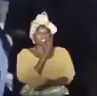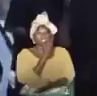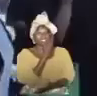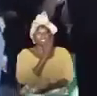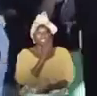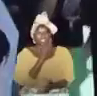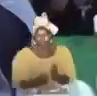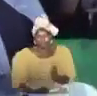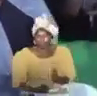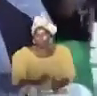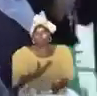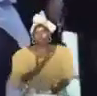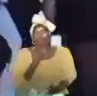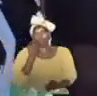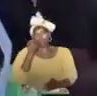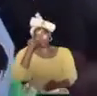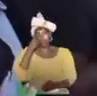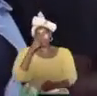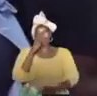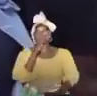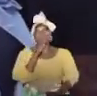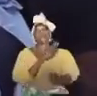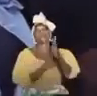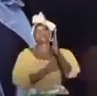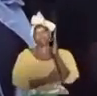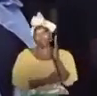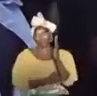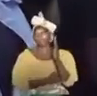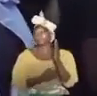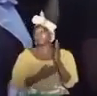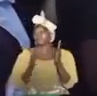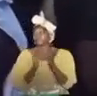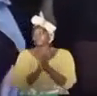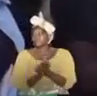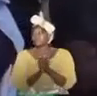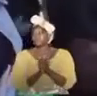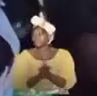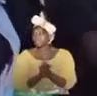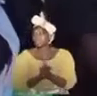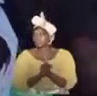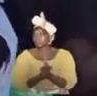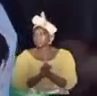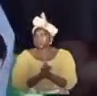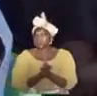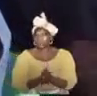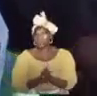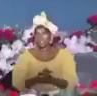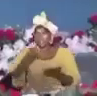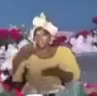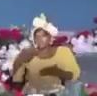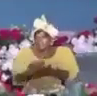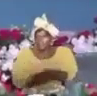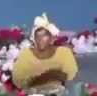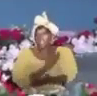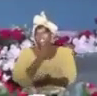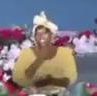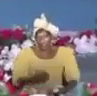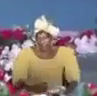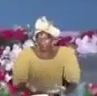If this is all you receive in this convention, it was a wise bargain. Cry for a fresh passion.